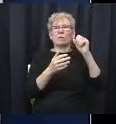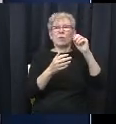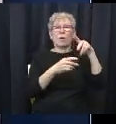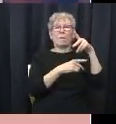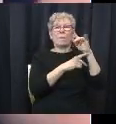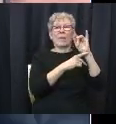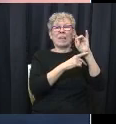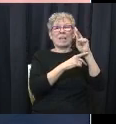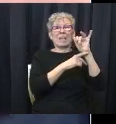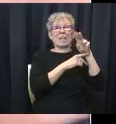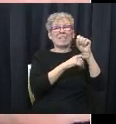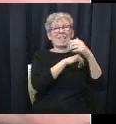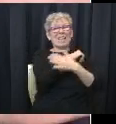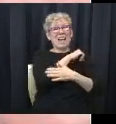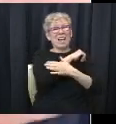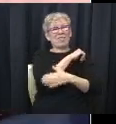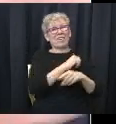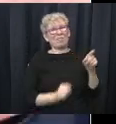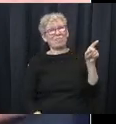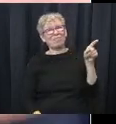weeks ago. They then took